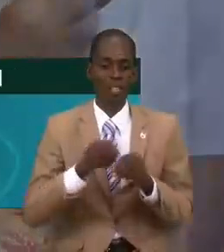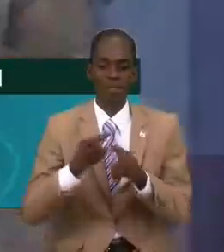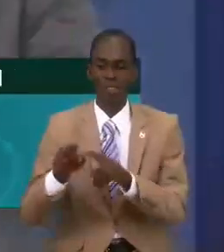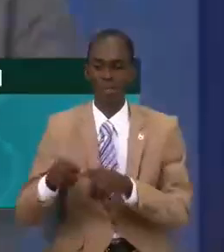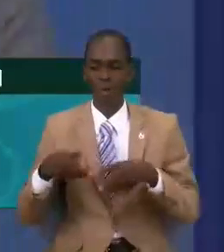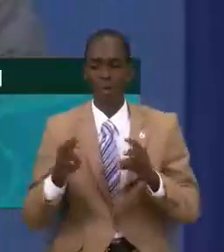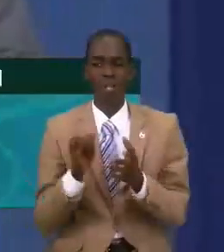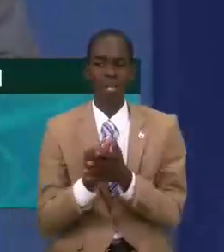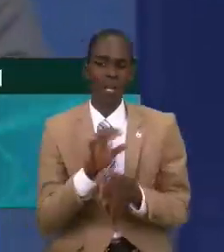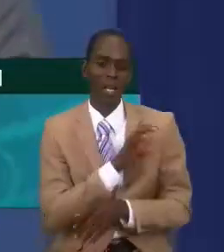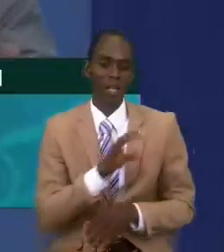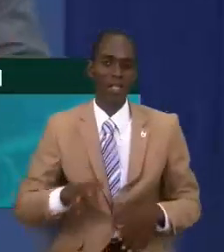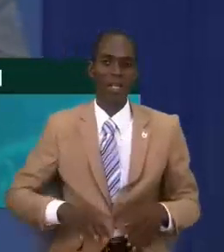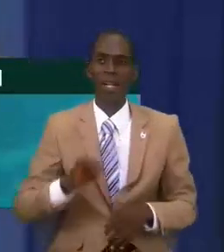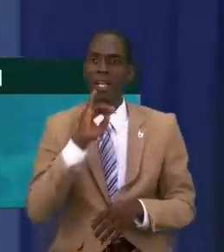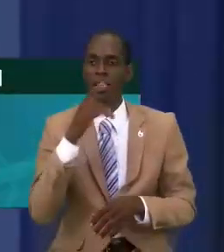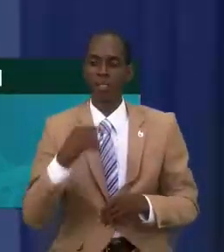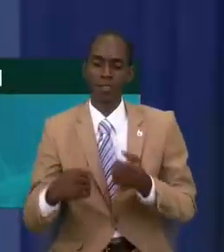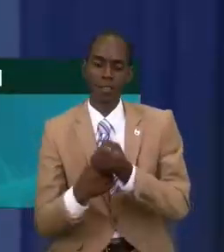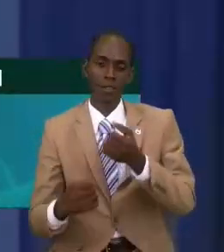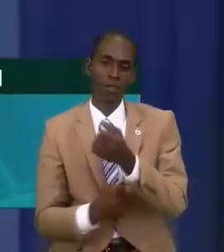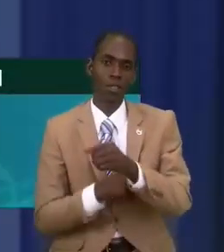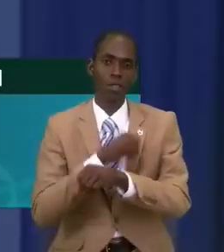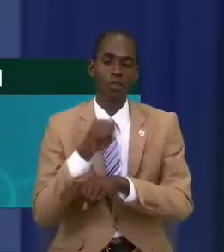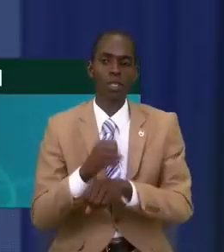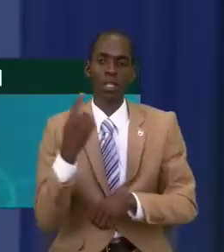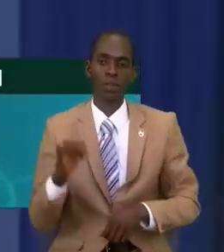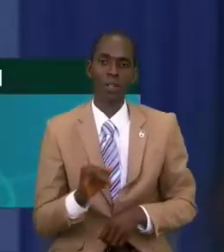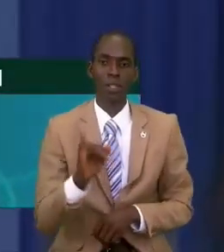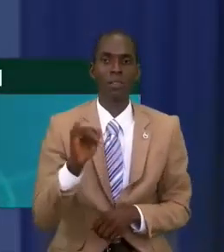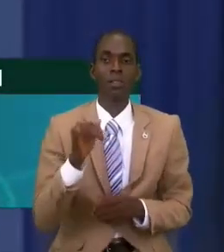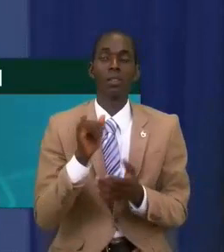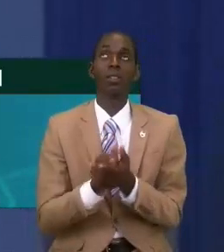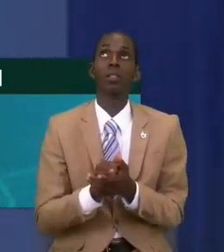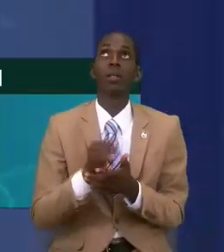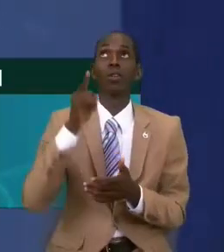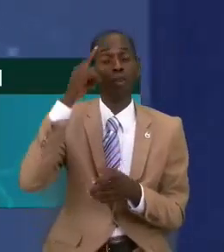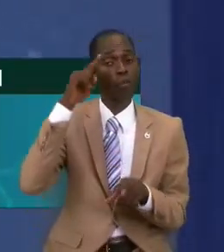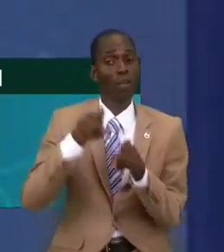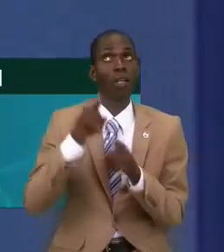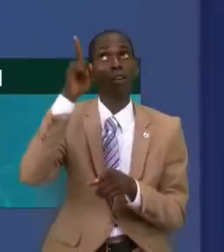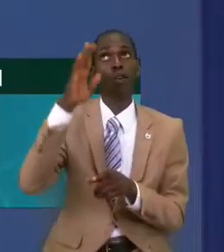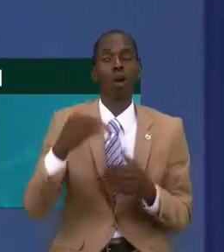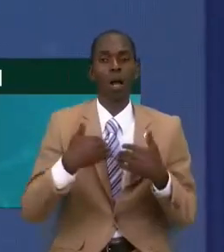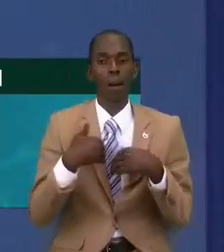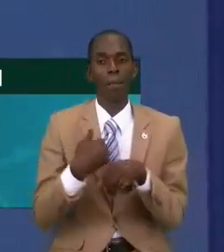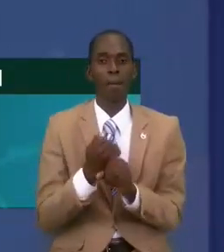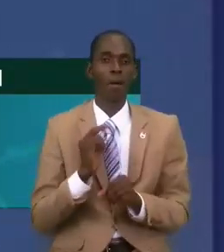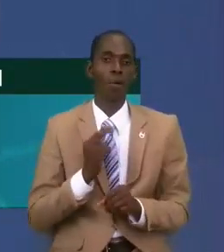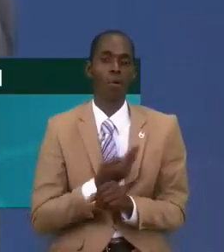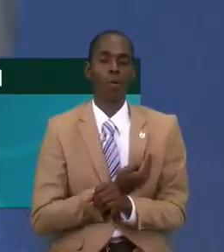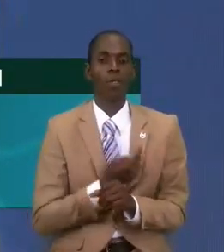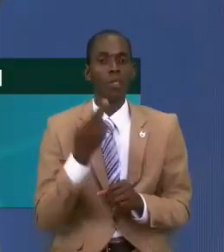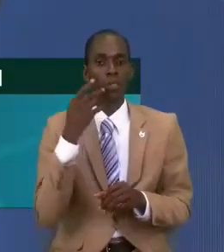with us. It tells us in Isaiah chapter 7 and in verse 14, it says, therefore the Lord